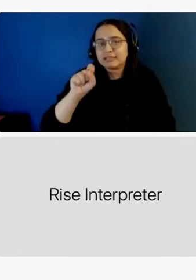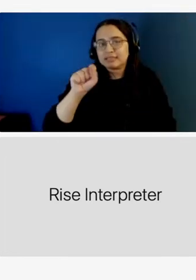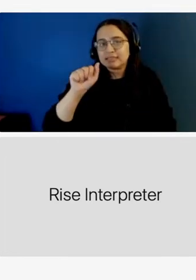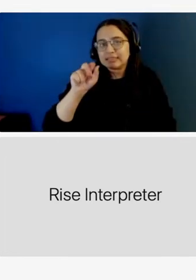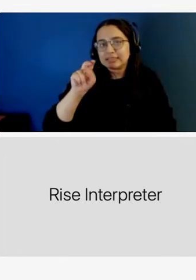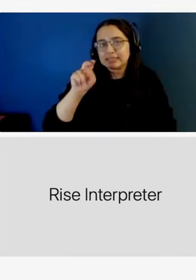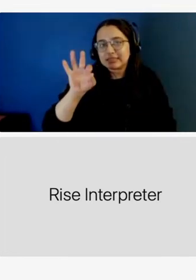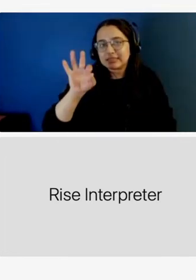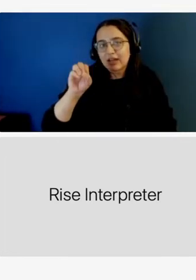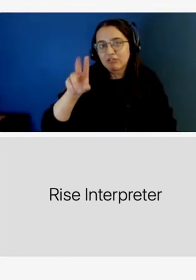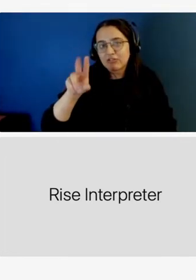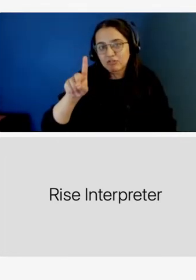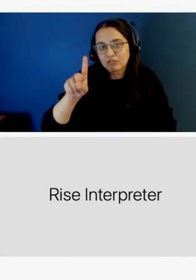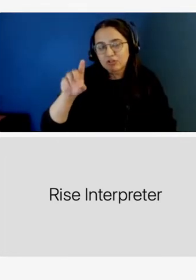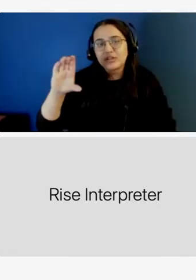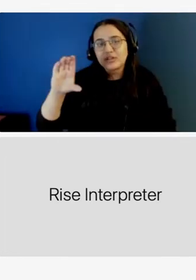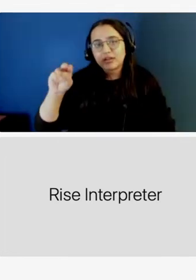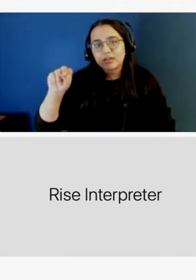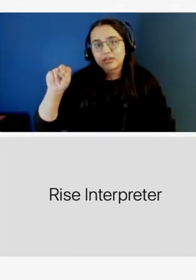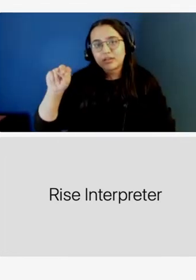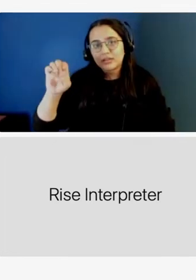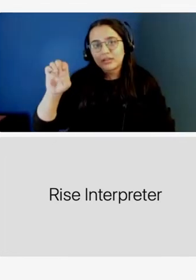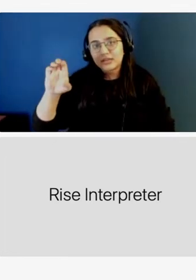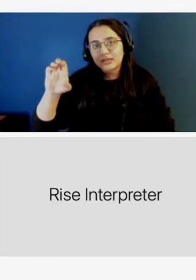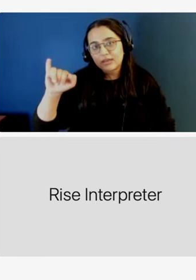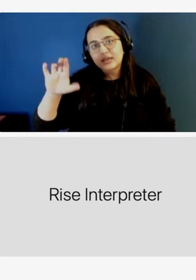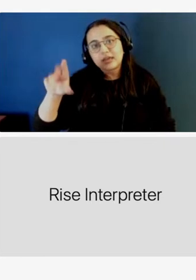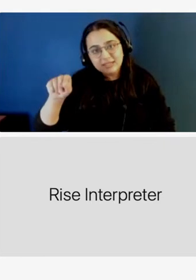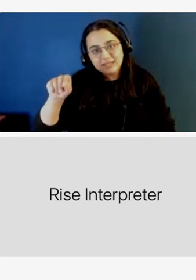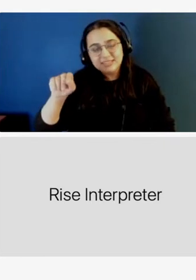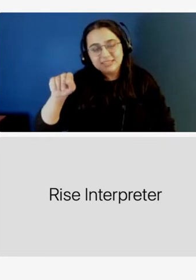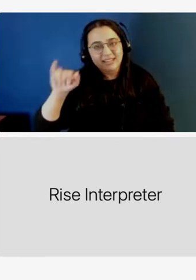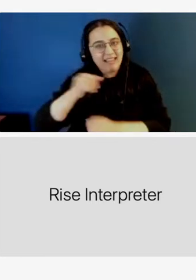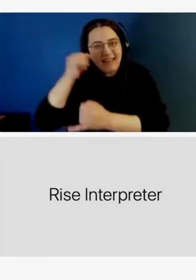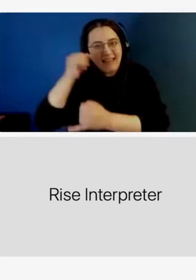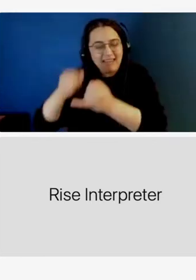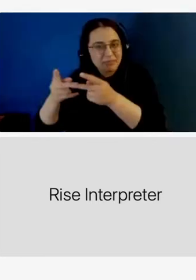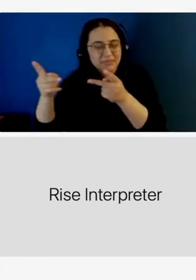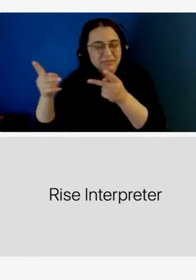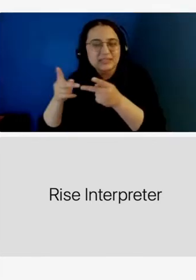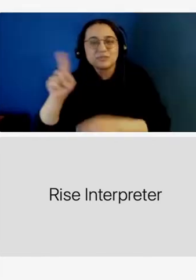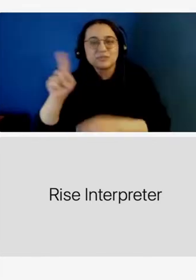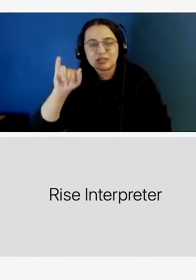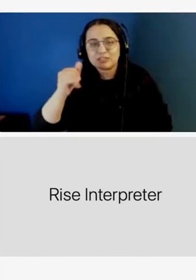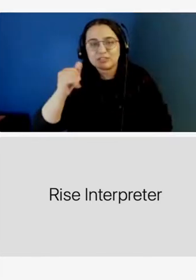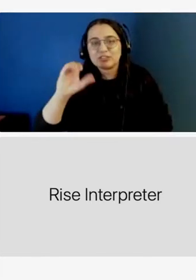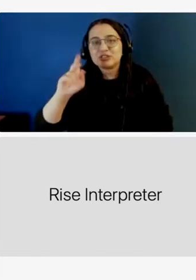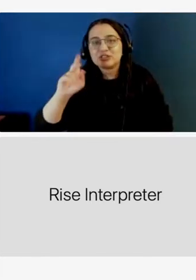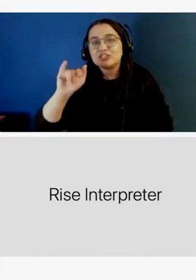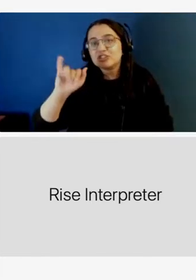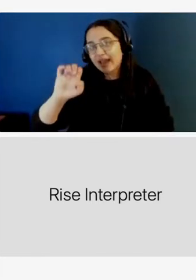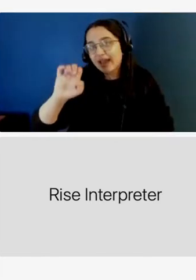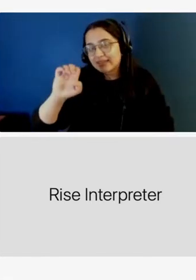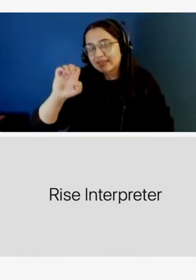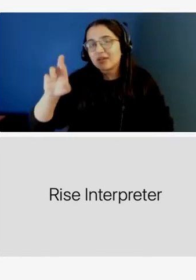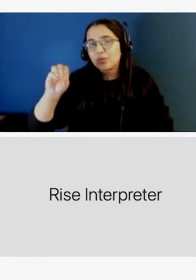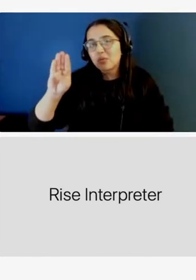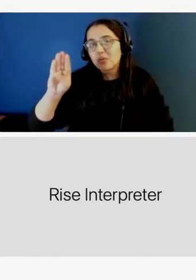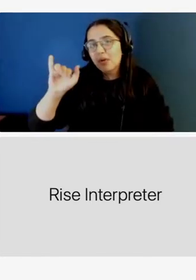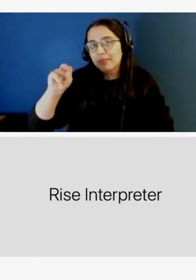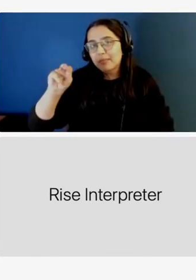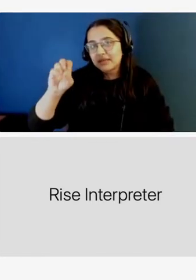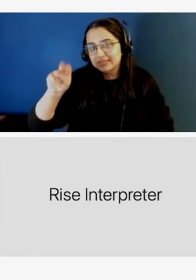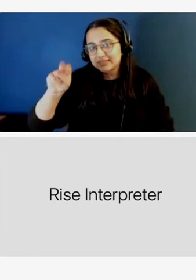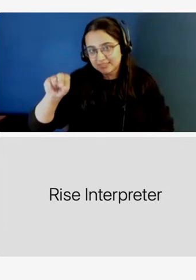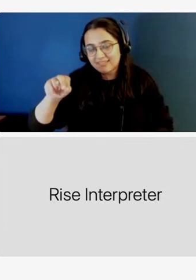passed away. Just, you know, you can Google it. I'm not making that up. You can Google it. And he has over a decade of teaching